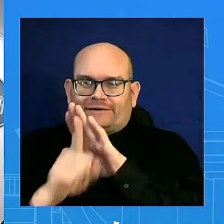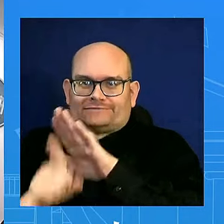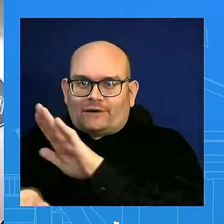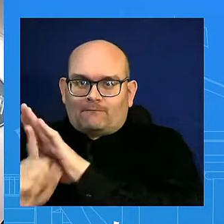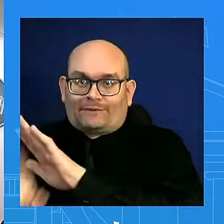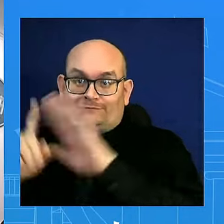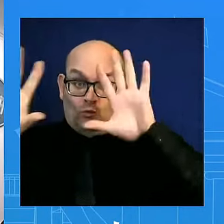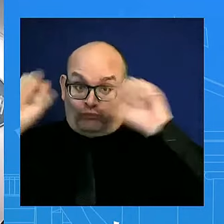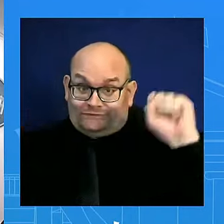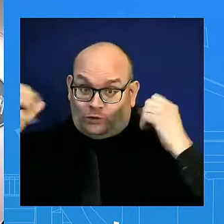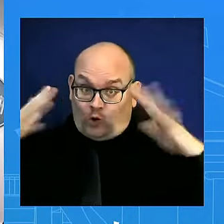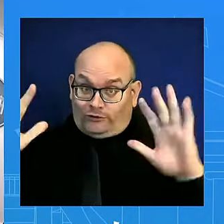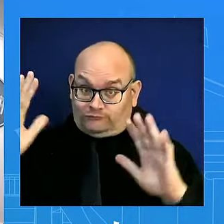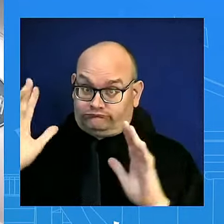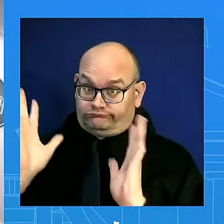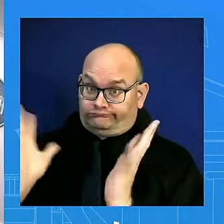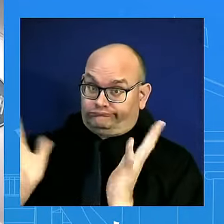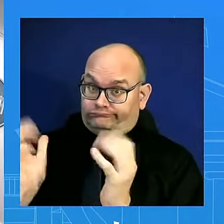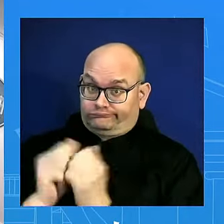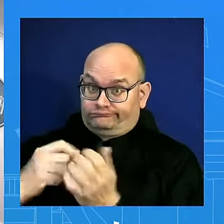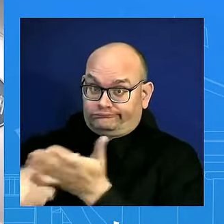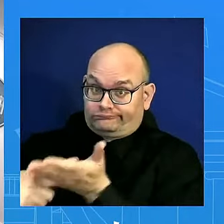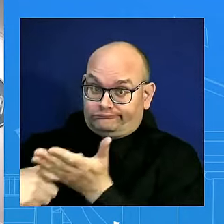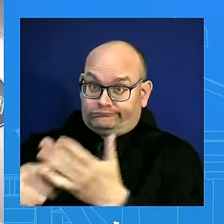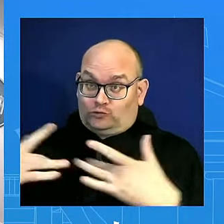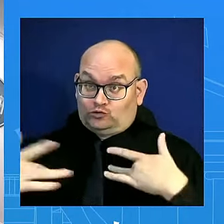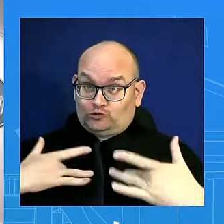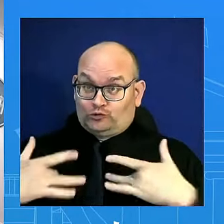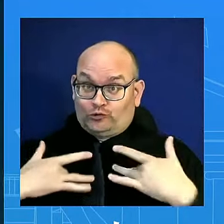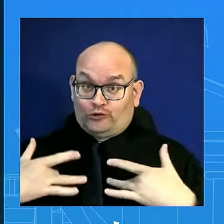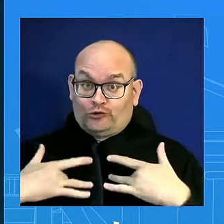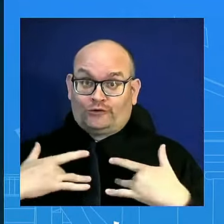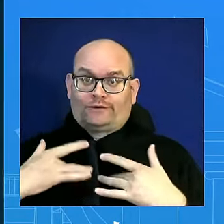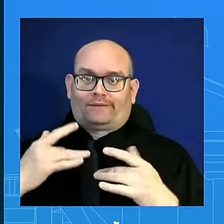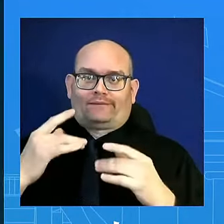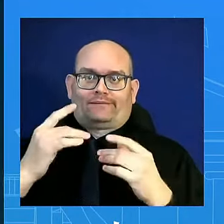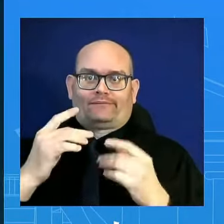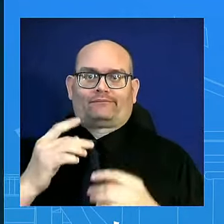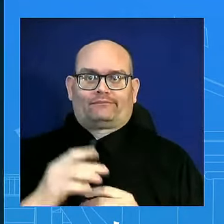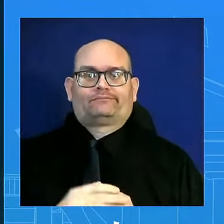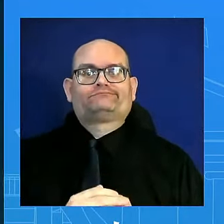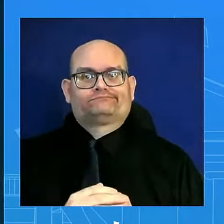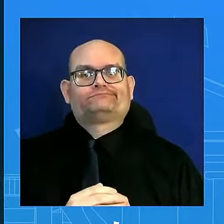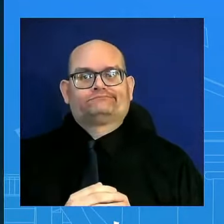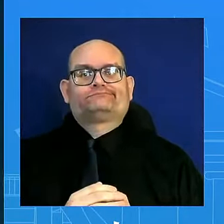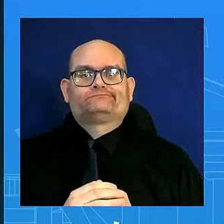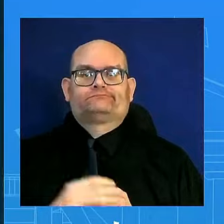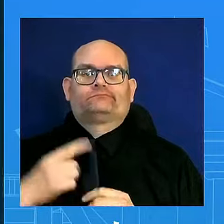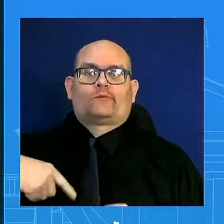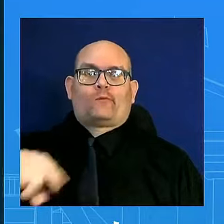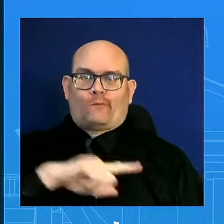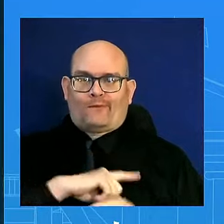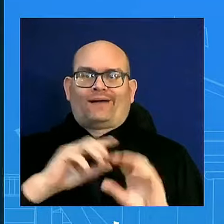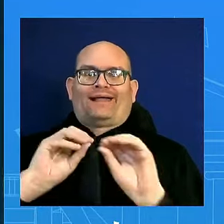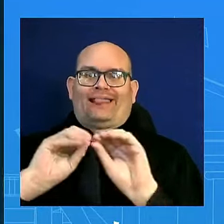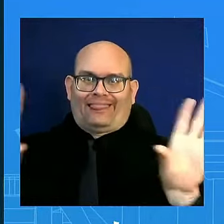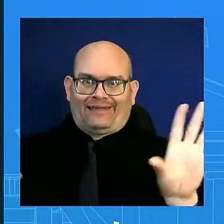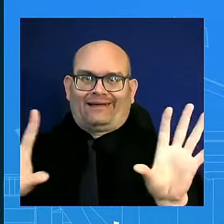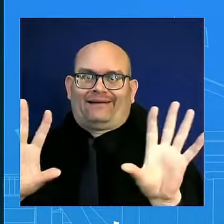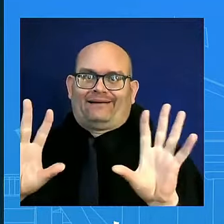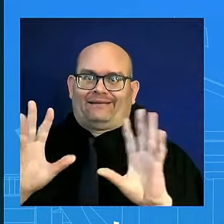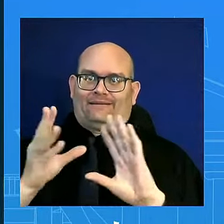Islamabad about this, expressed concerns, and if so, what's the message? I mean, I think we've been very clear with our message, right? I've said, somebody asked me,